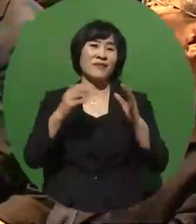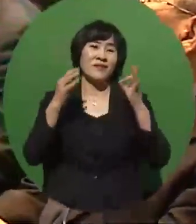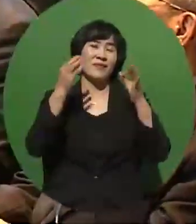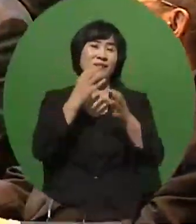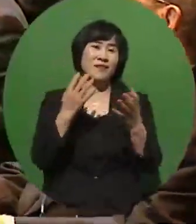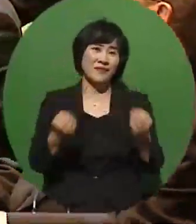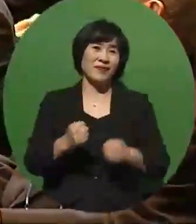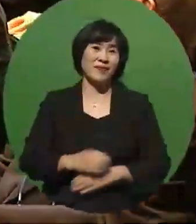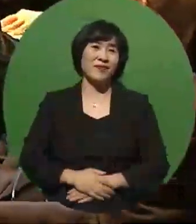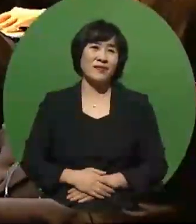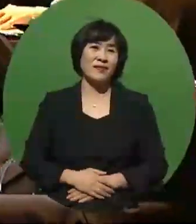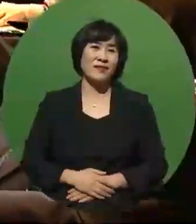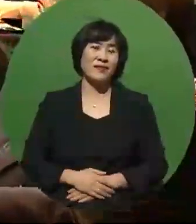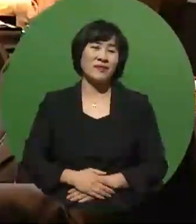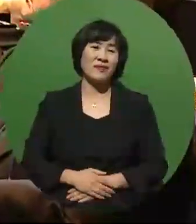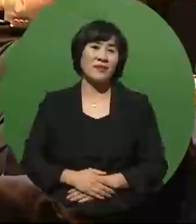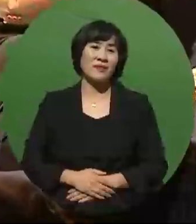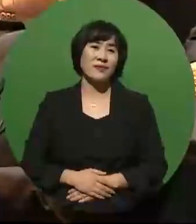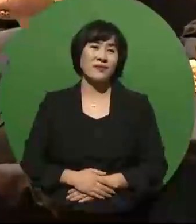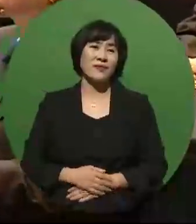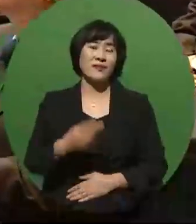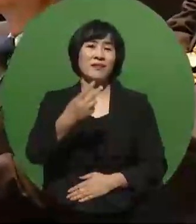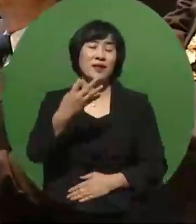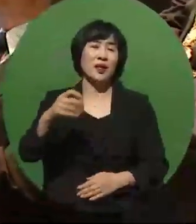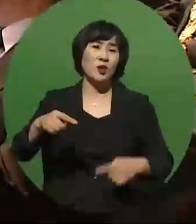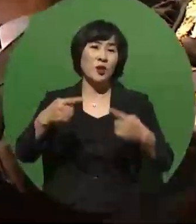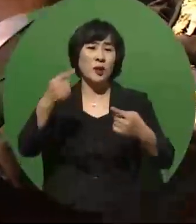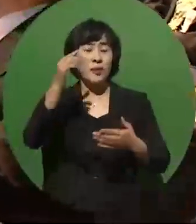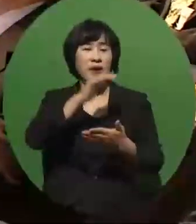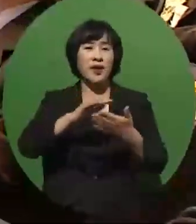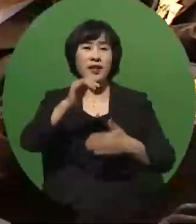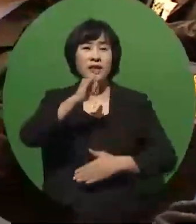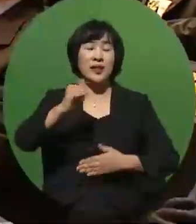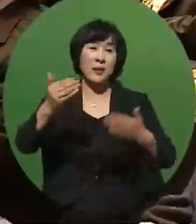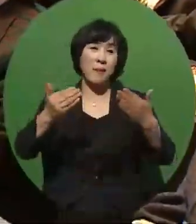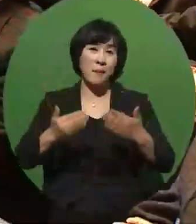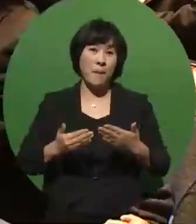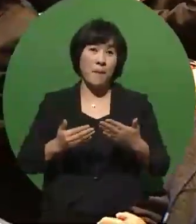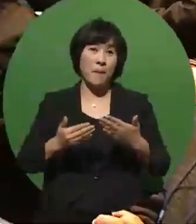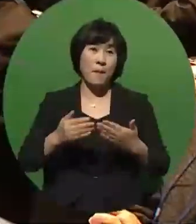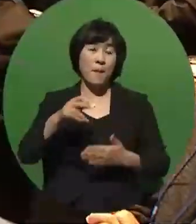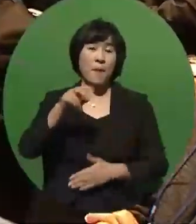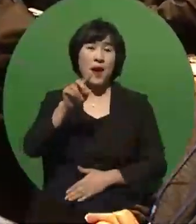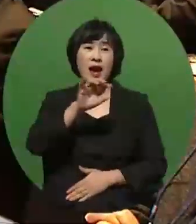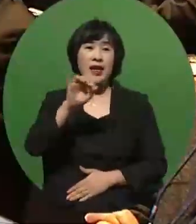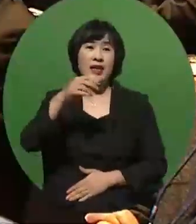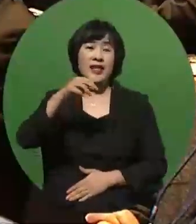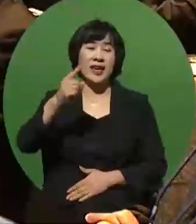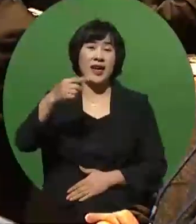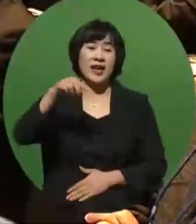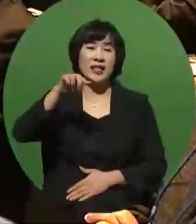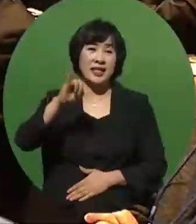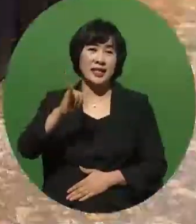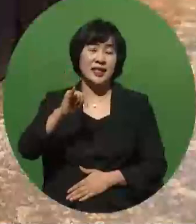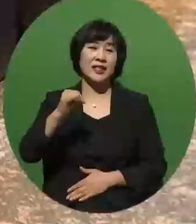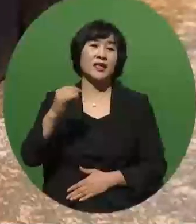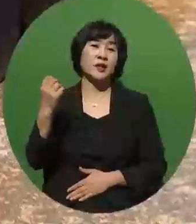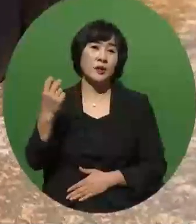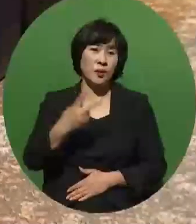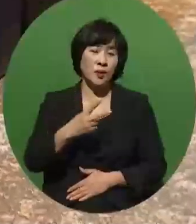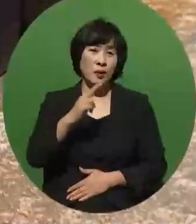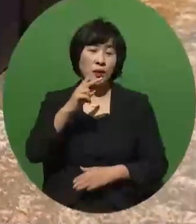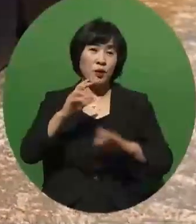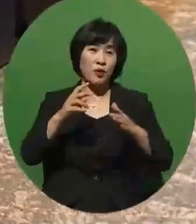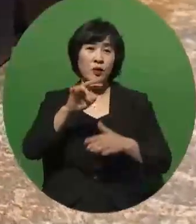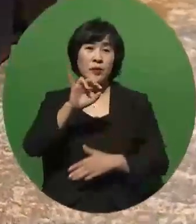They made great efforts to make this forum possible. And then we have 2014 Nobel